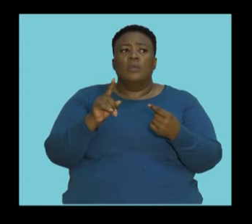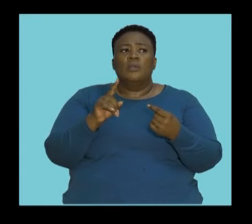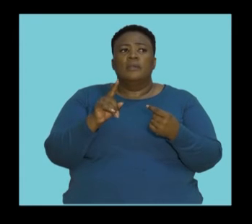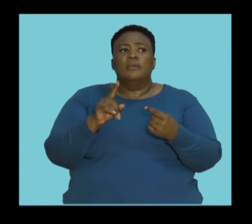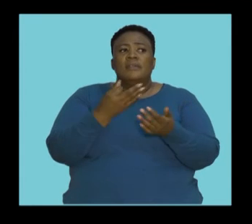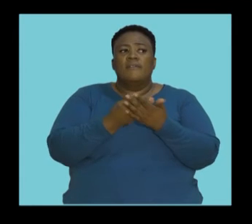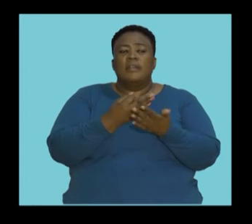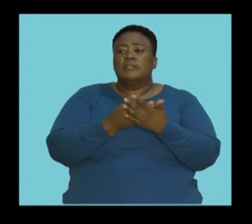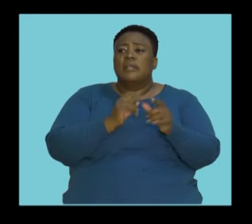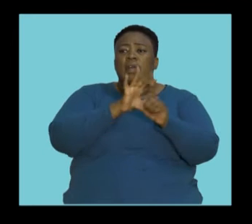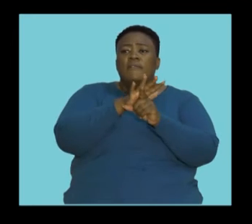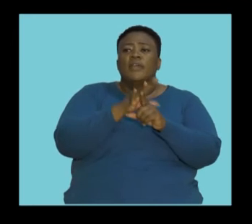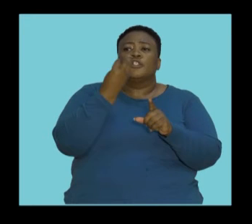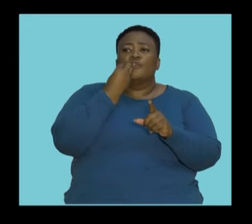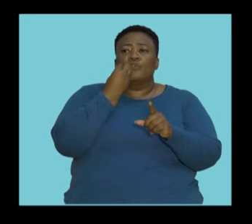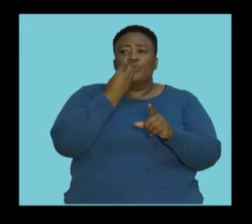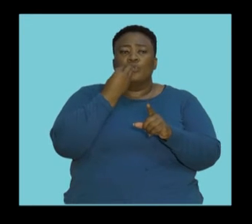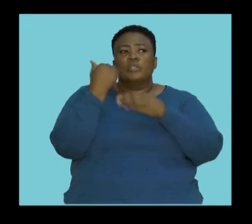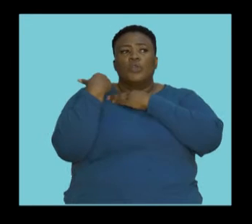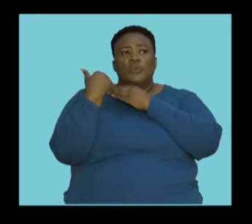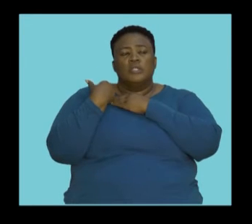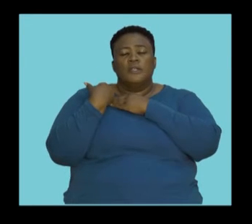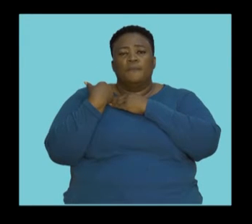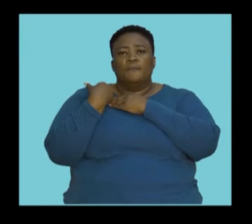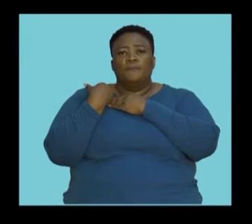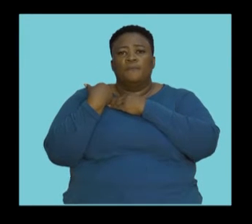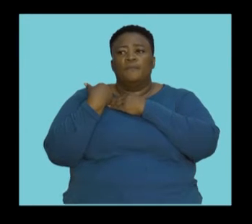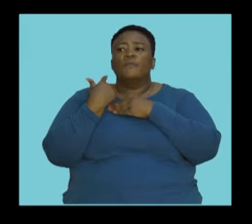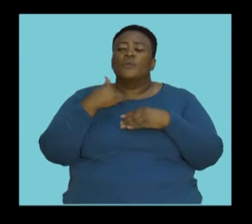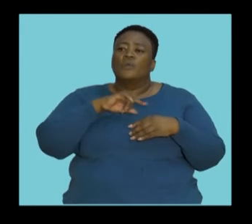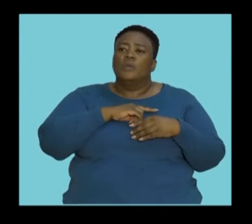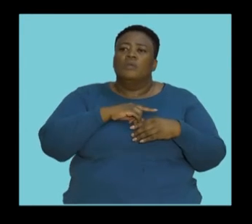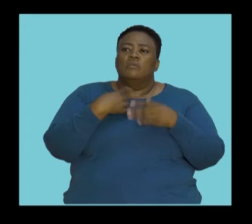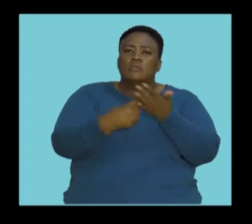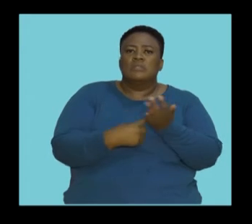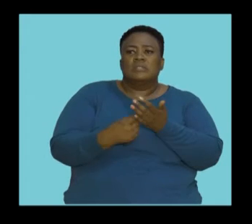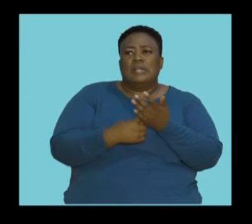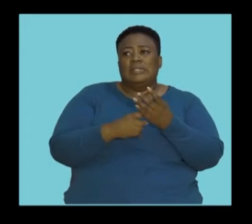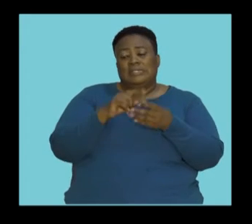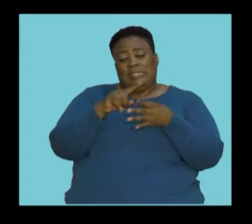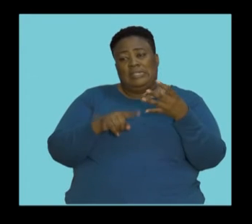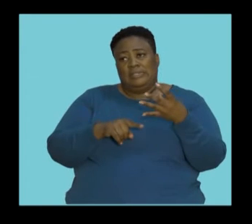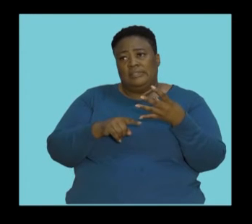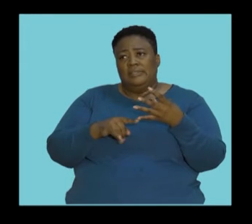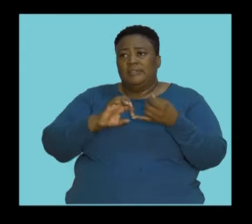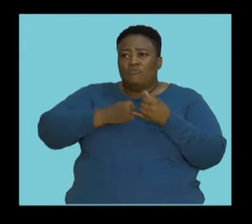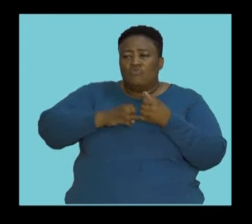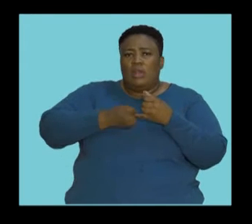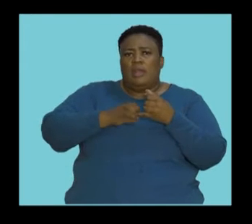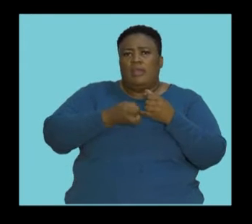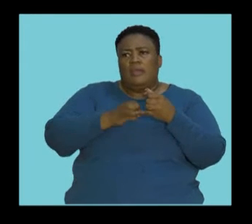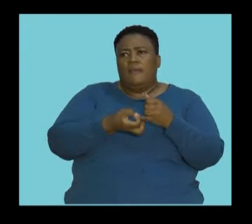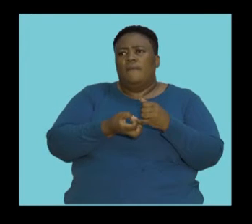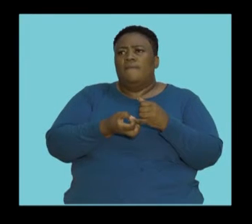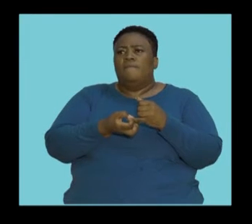food security. And so when we talk about factors that affect food security, we're going to unpack these, and as we get through this lesson, we're going to try